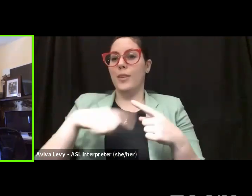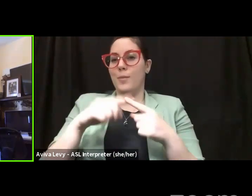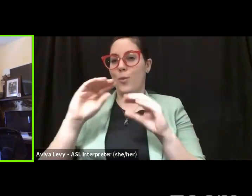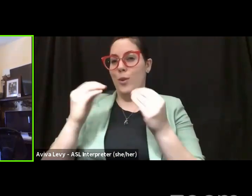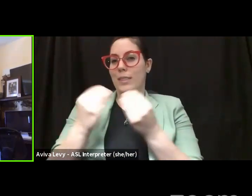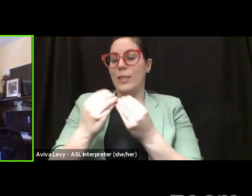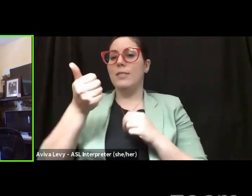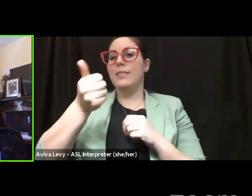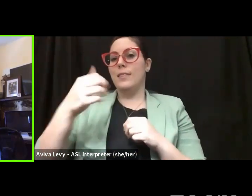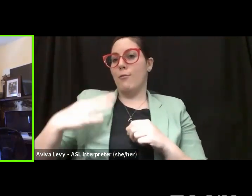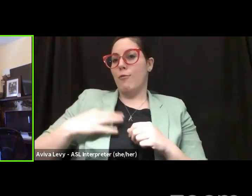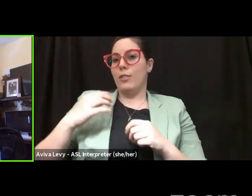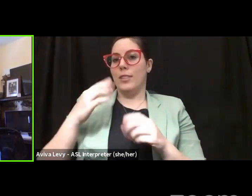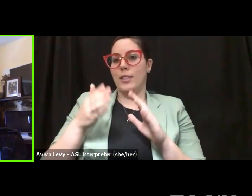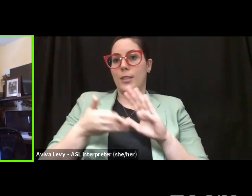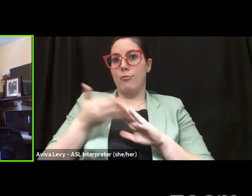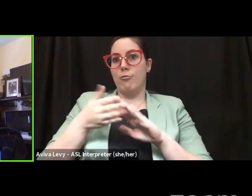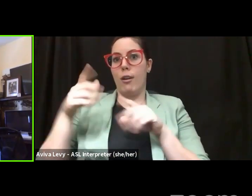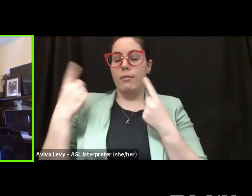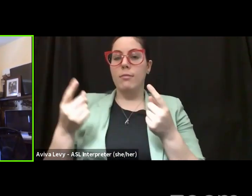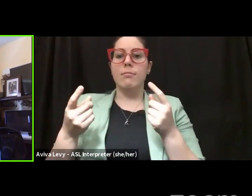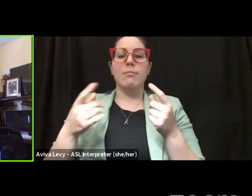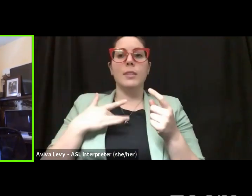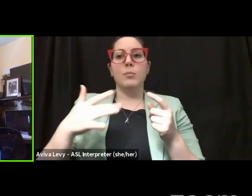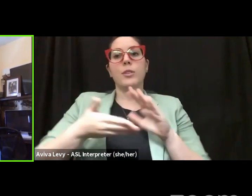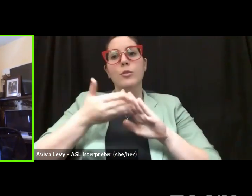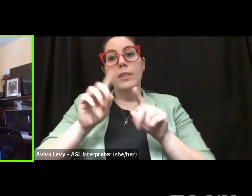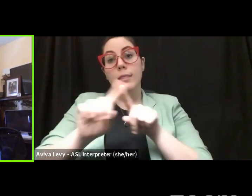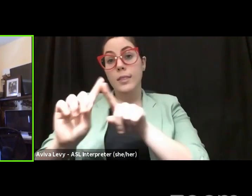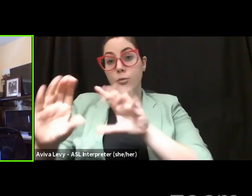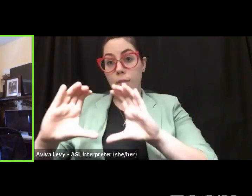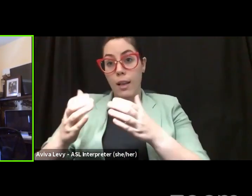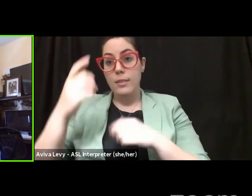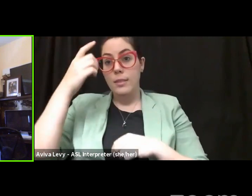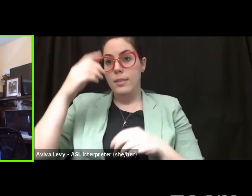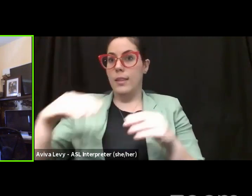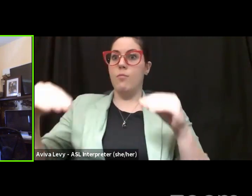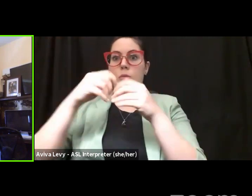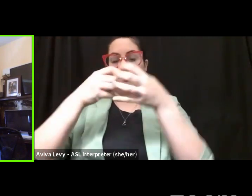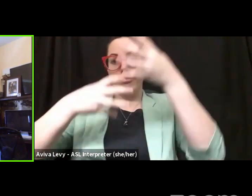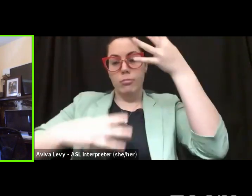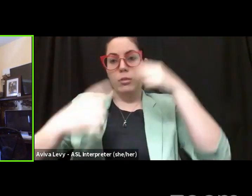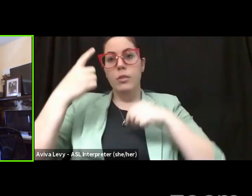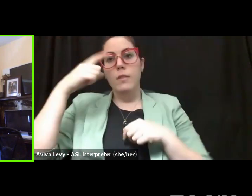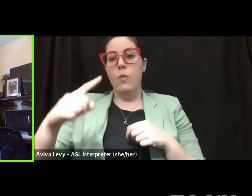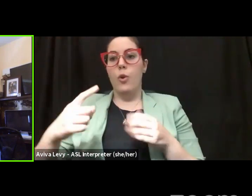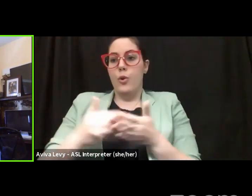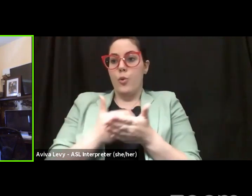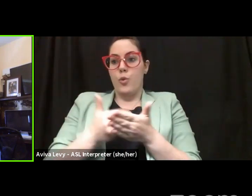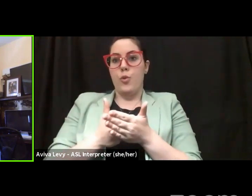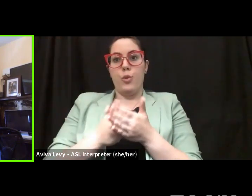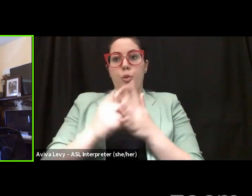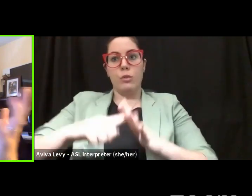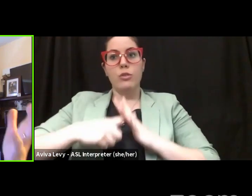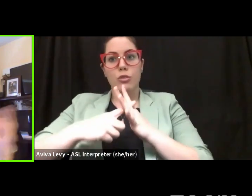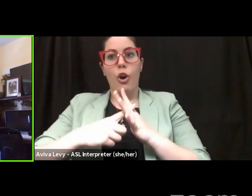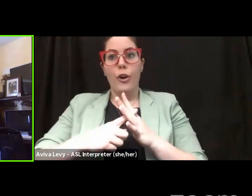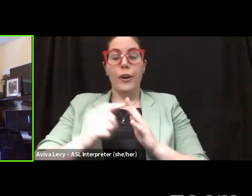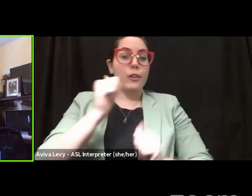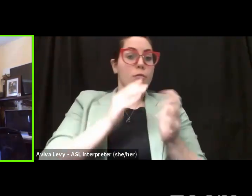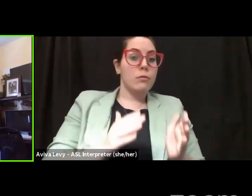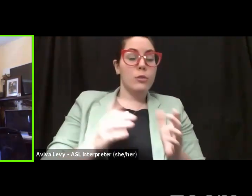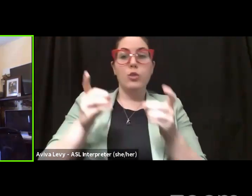workshops, panels, master classes, and more for emerging and mid-career theater directors and choreographers from all over